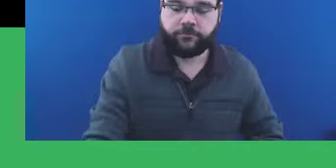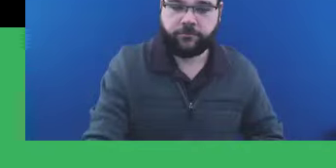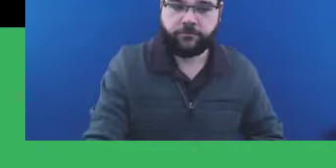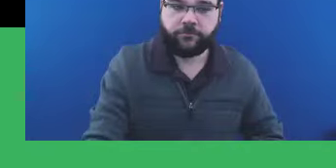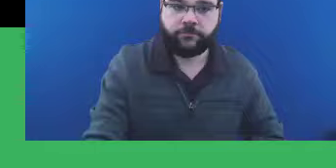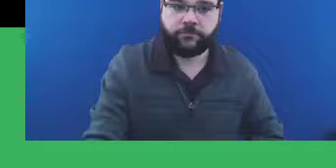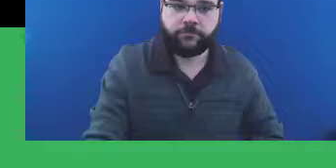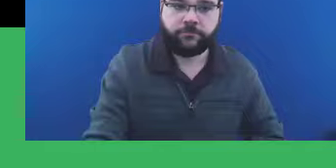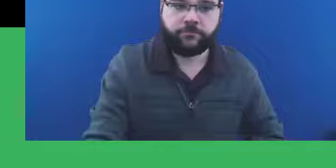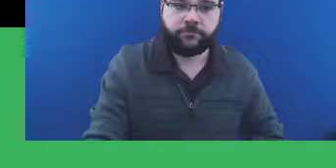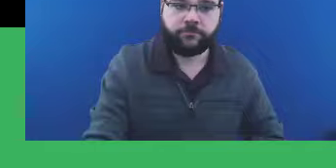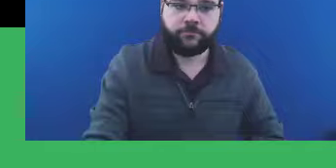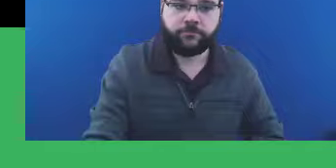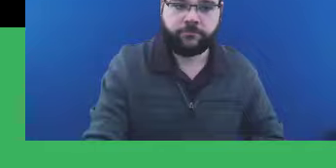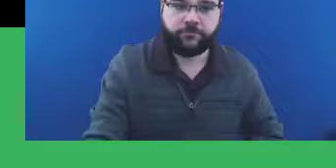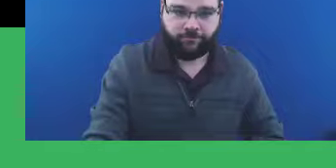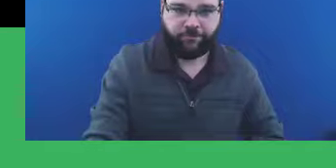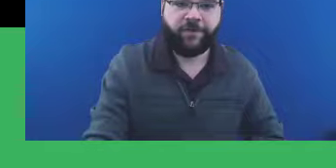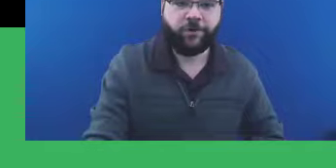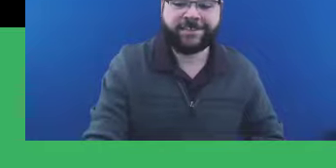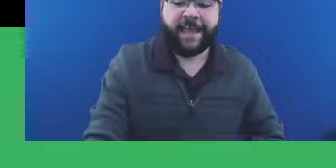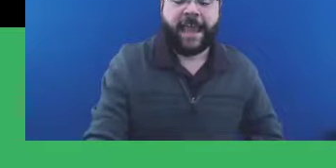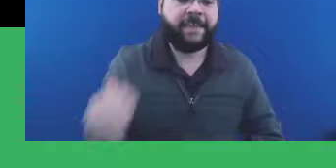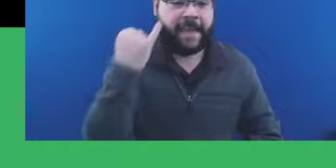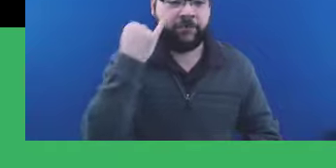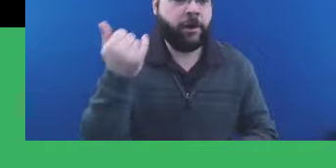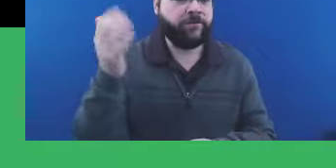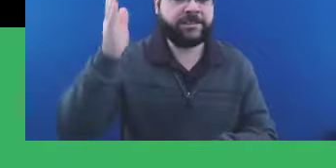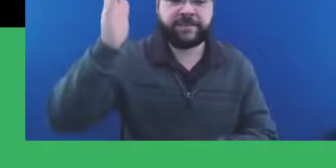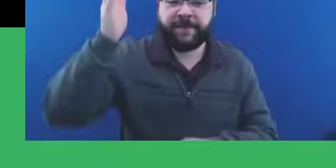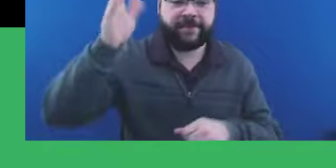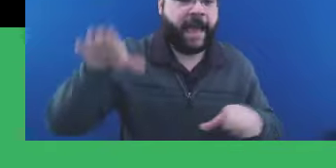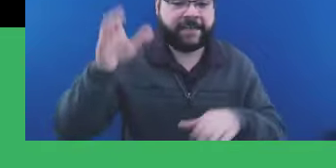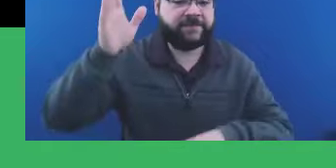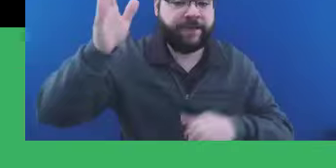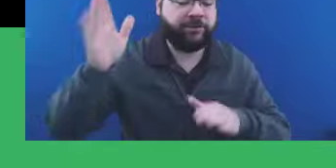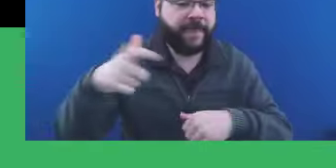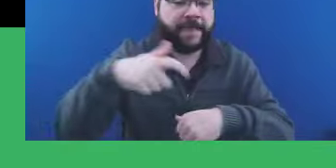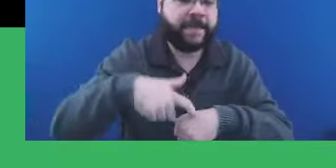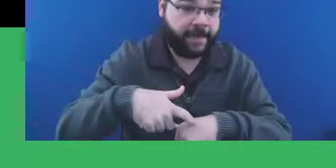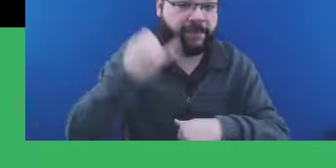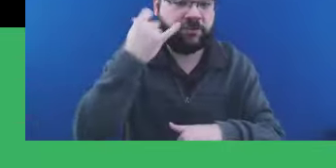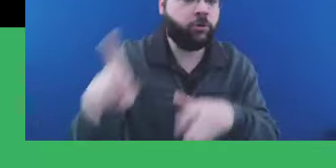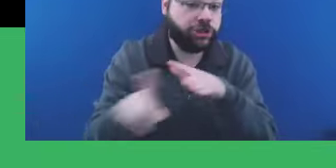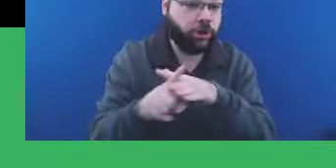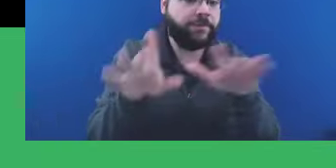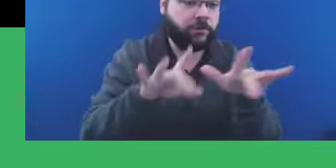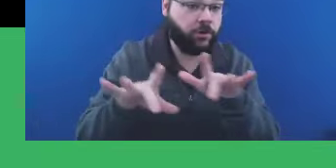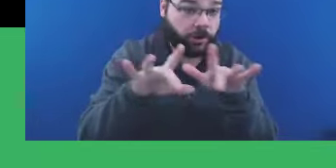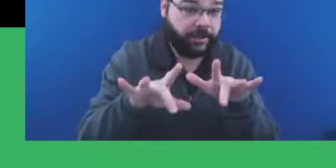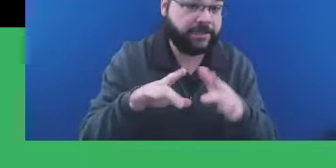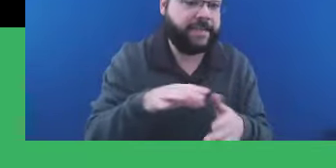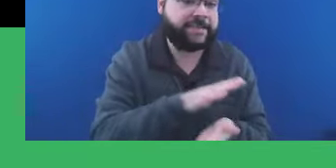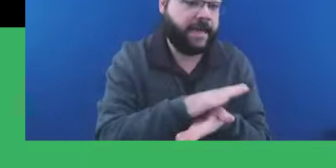Thank you, Sarah, so much. And thank you, Zachary. Of course. And then if whoever's the active speaker at that time, if you want to show up